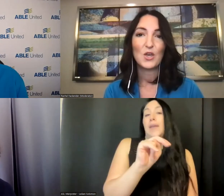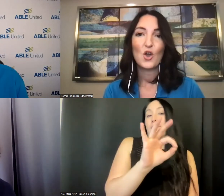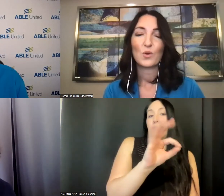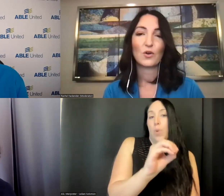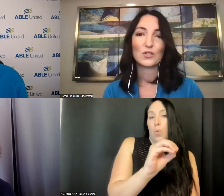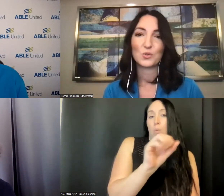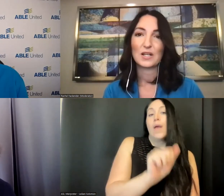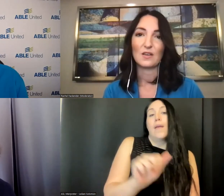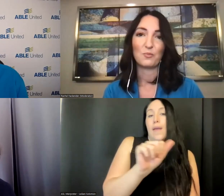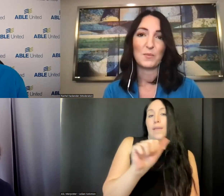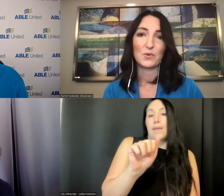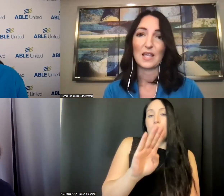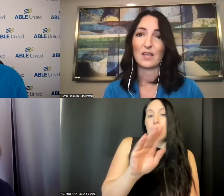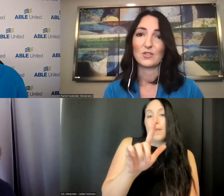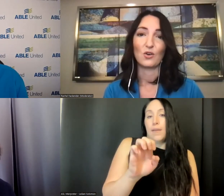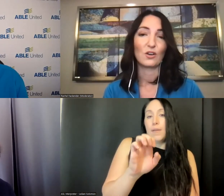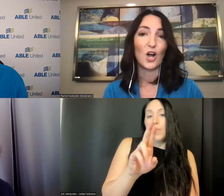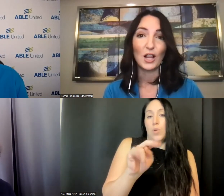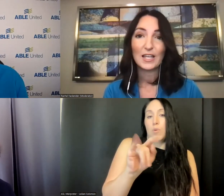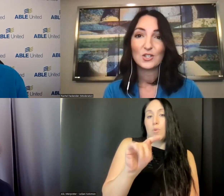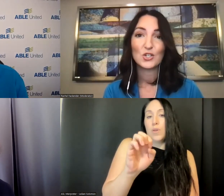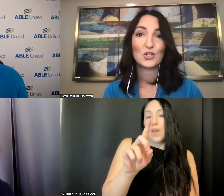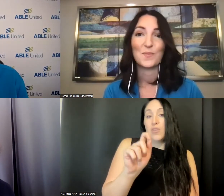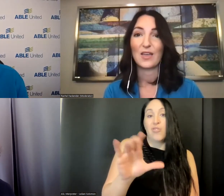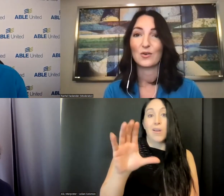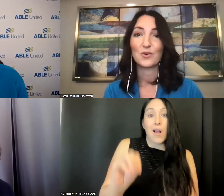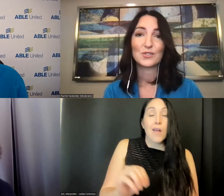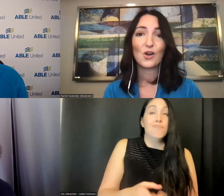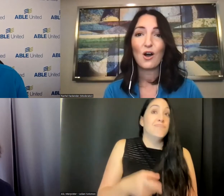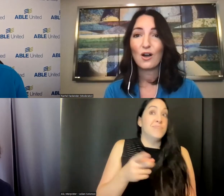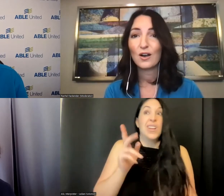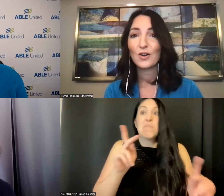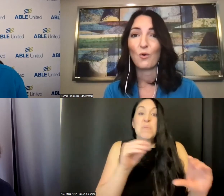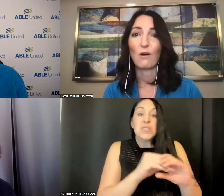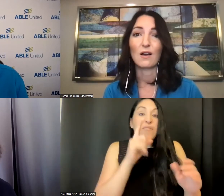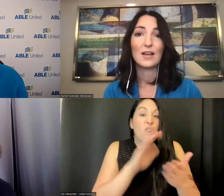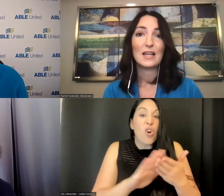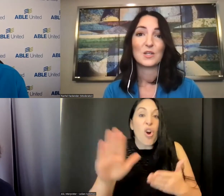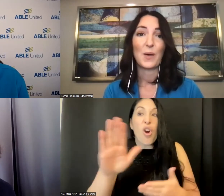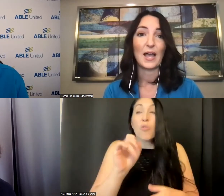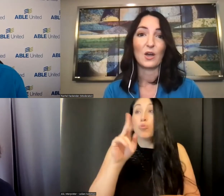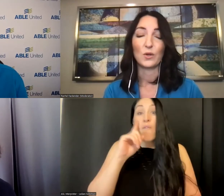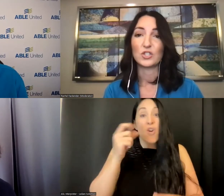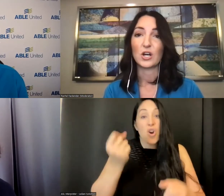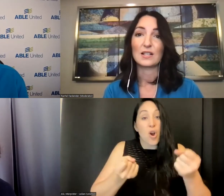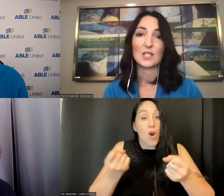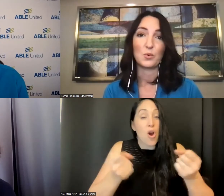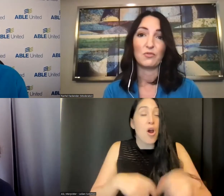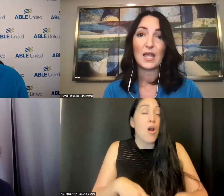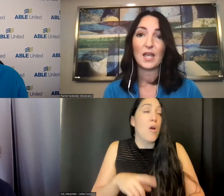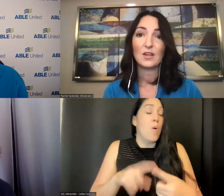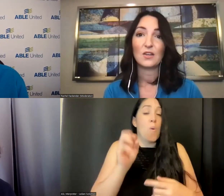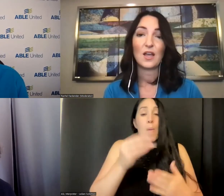info@ableunited.com. We've heard stories of people saving to go to college, to buy their first car, or to buy a wheelchair